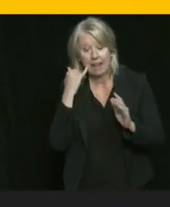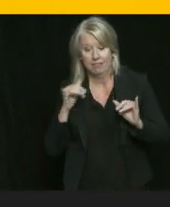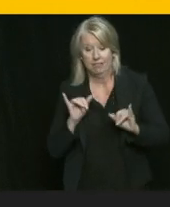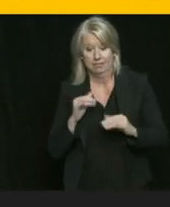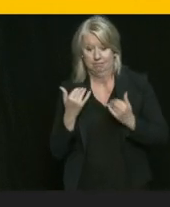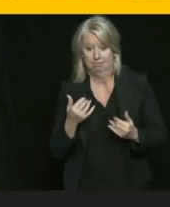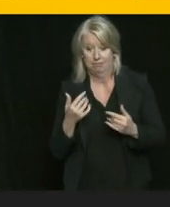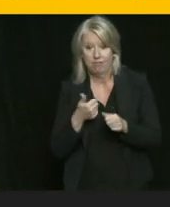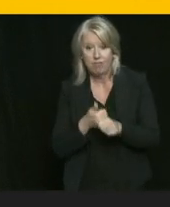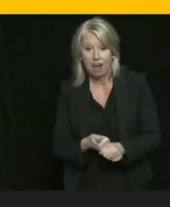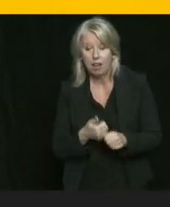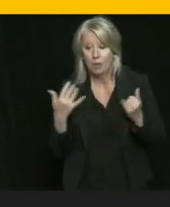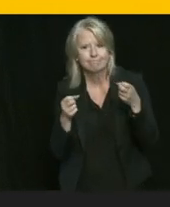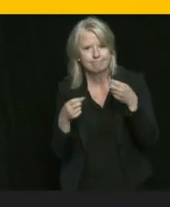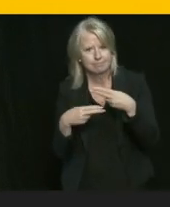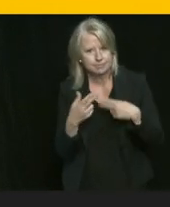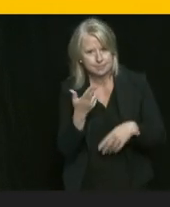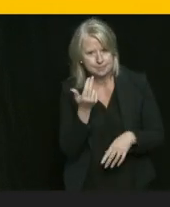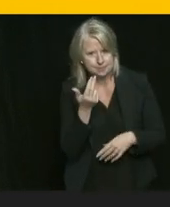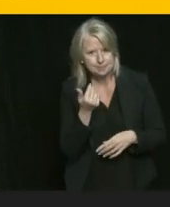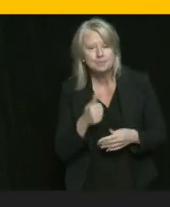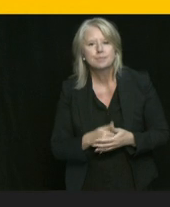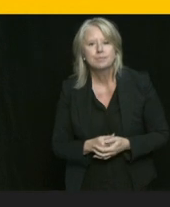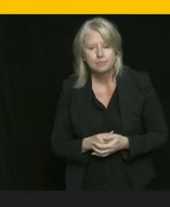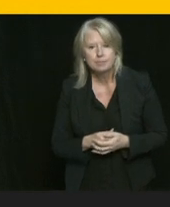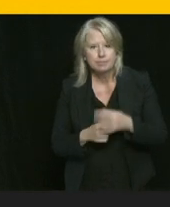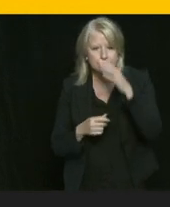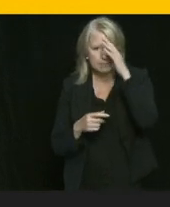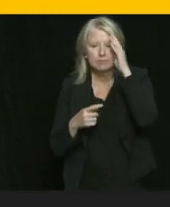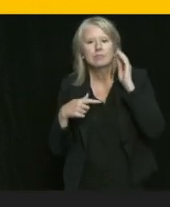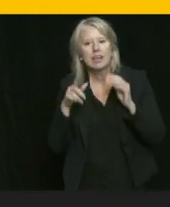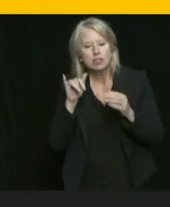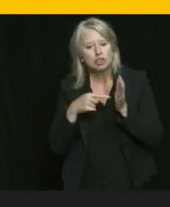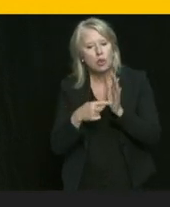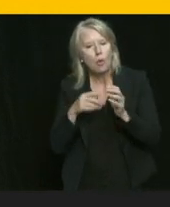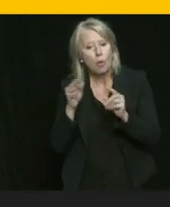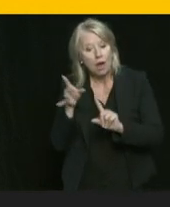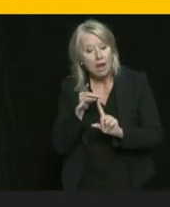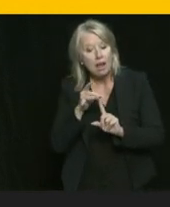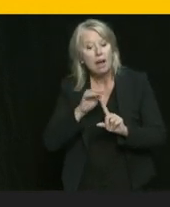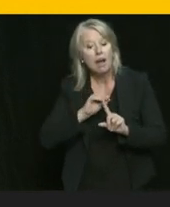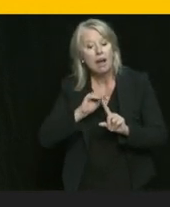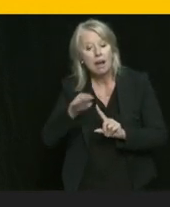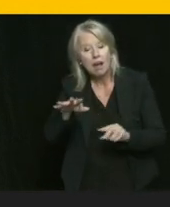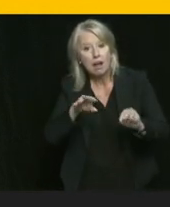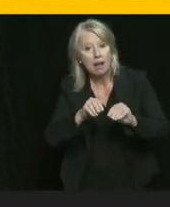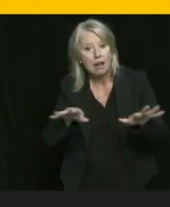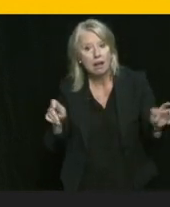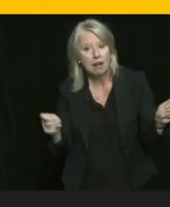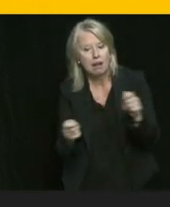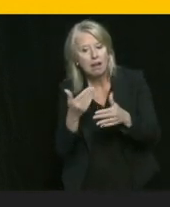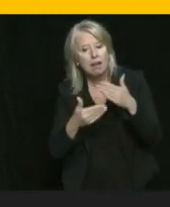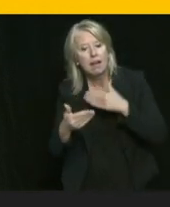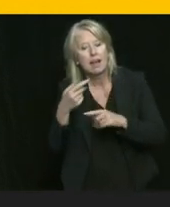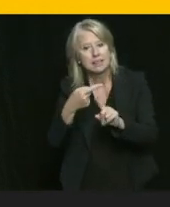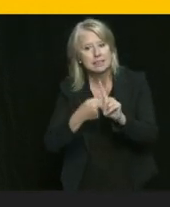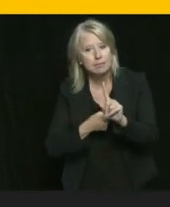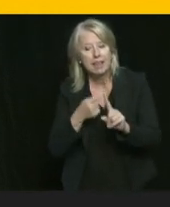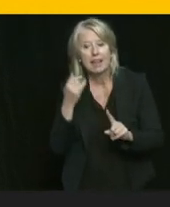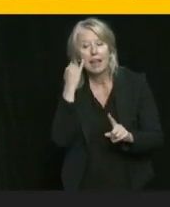current rate of contact with others, the graph shows how the epidemic may evolve in Canada over the next month. The key message is that